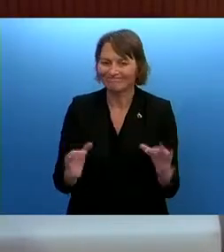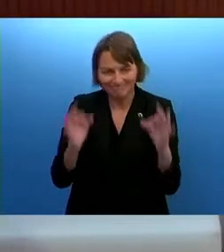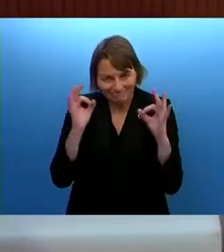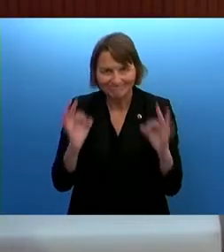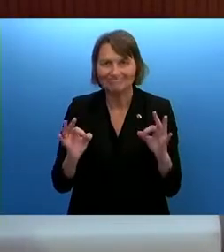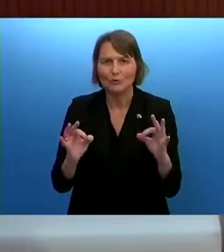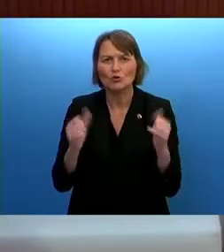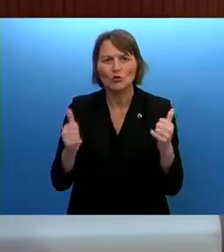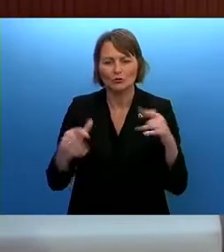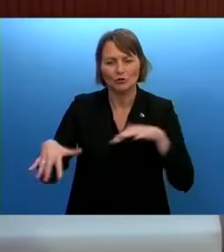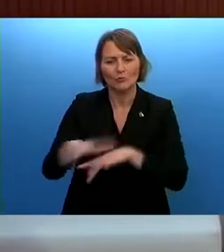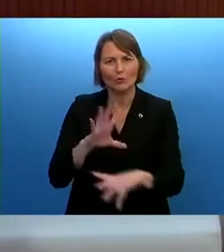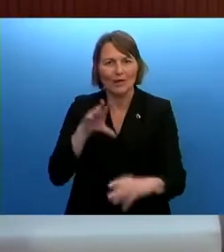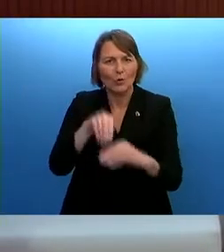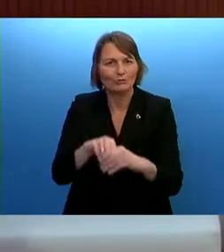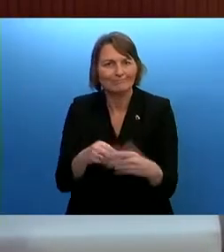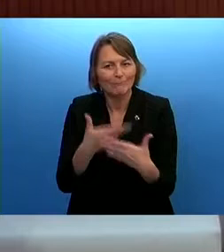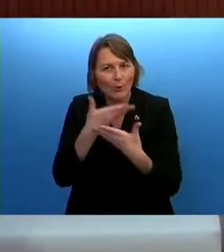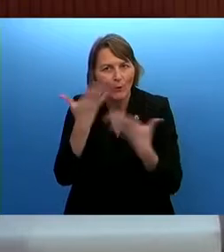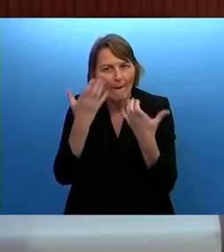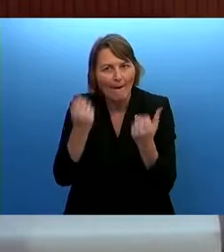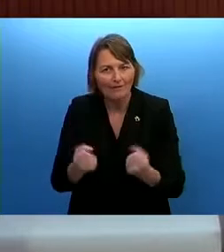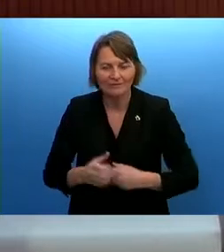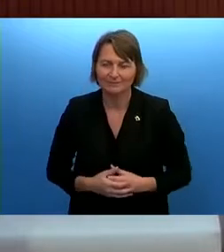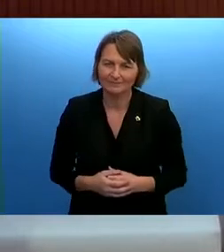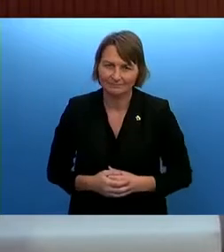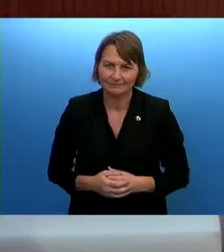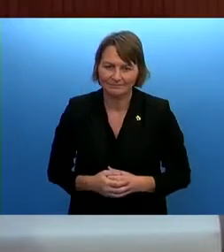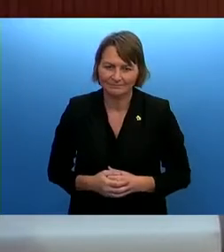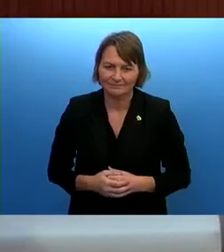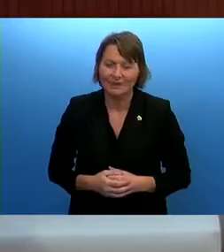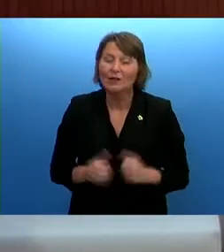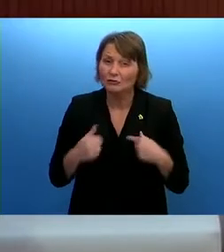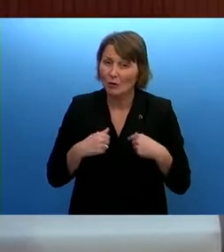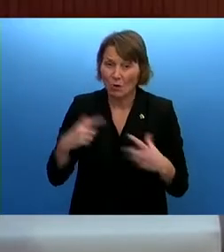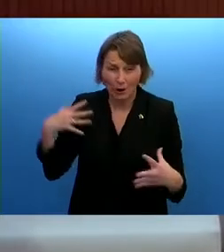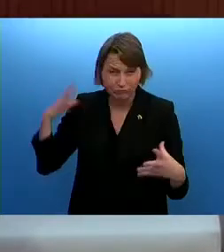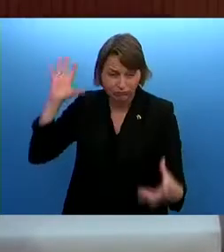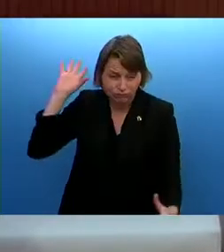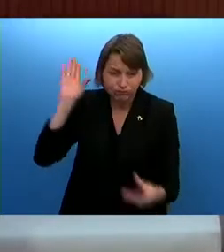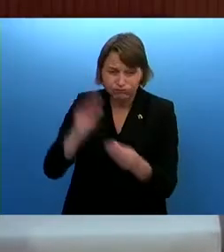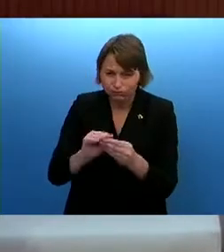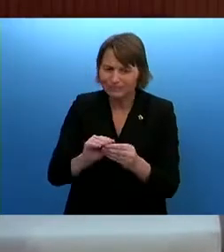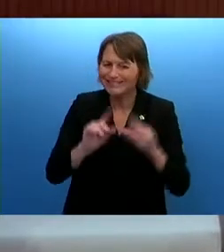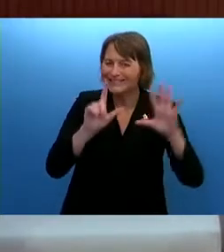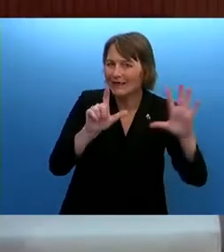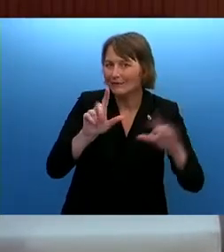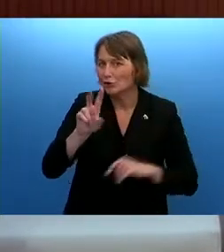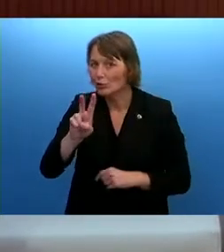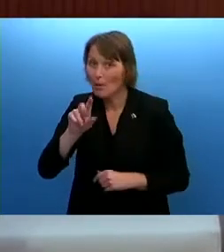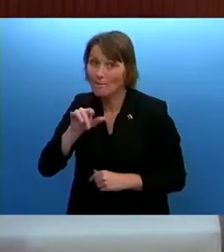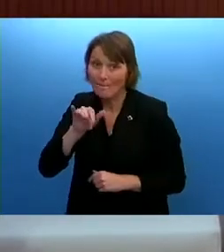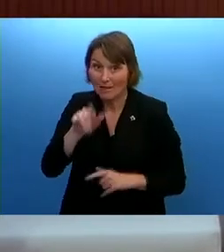inclusion. More than 72 million people communicate in sign languages. For many, sign languages are the main form